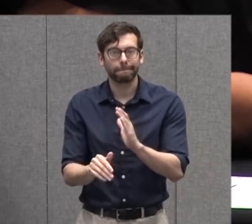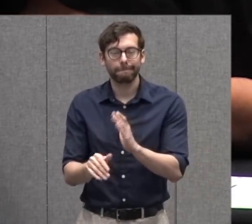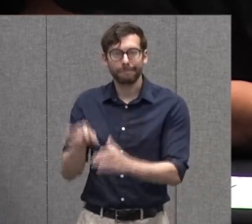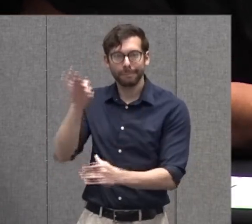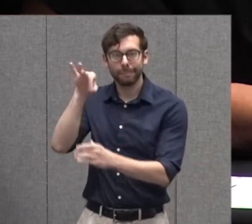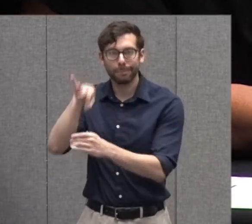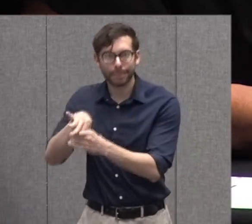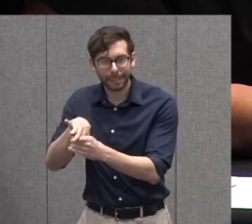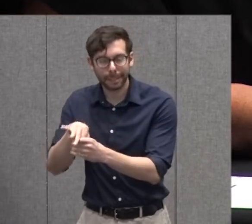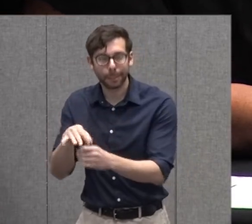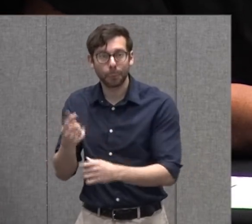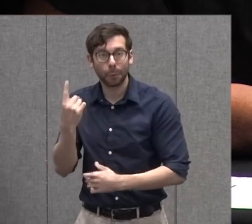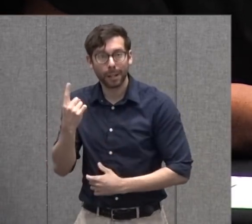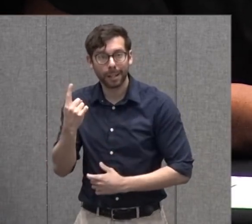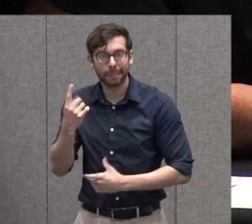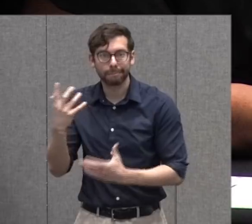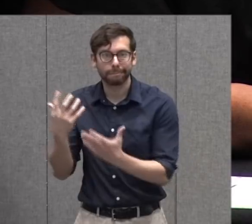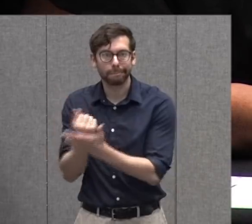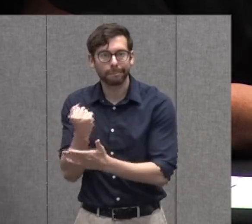lucky.